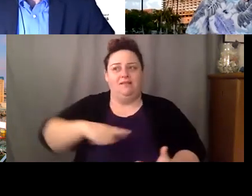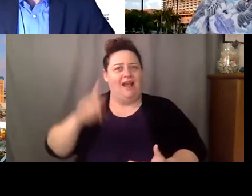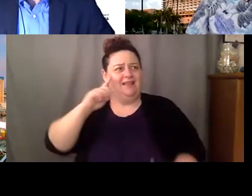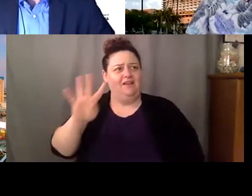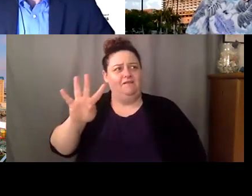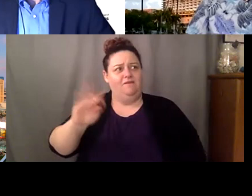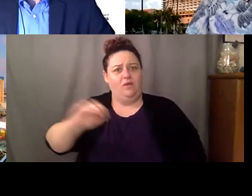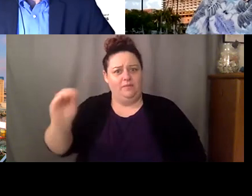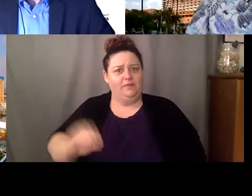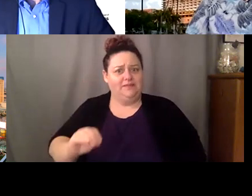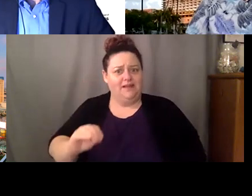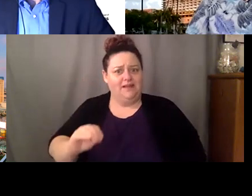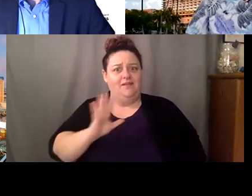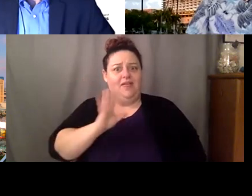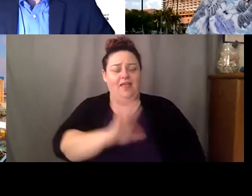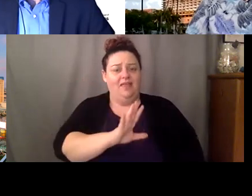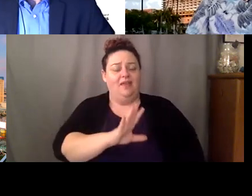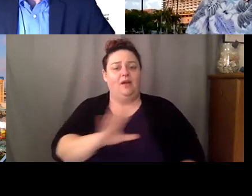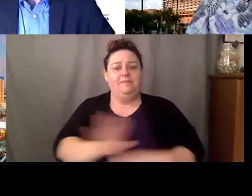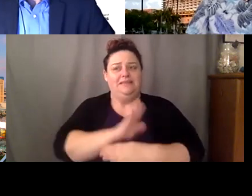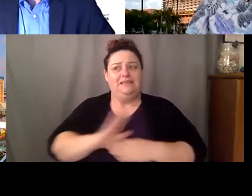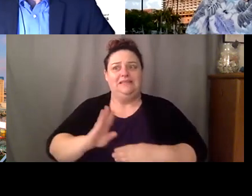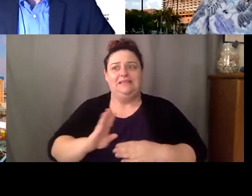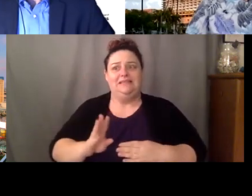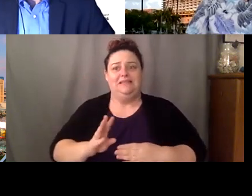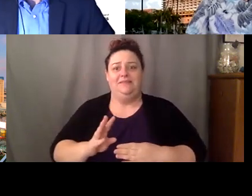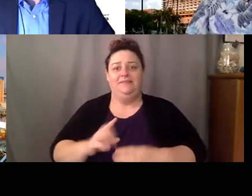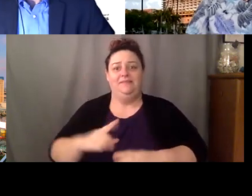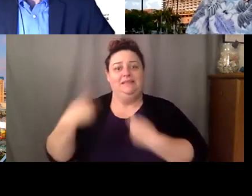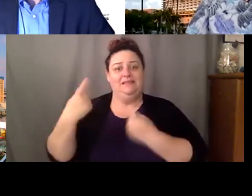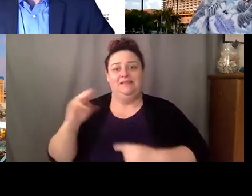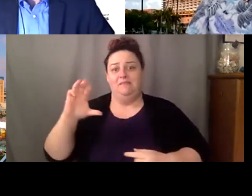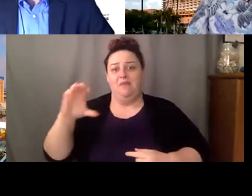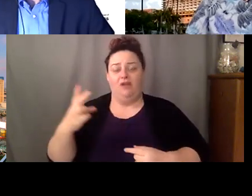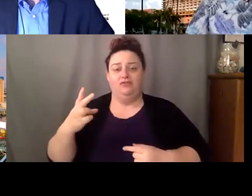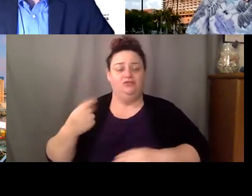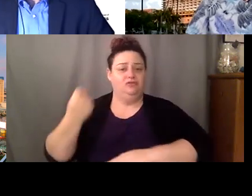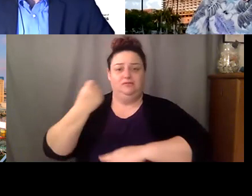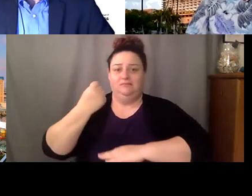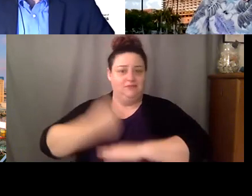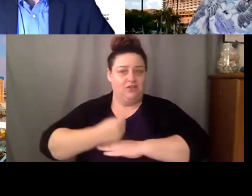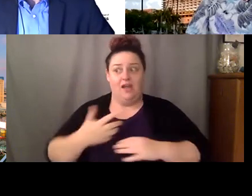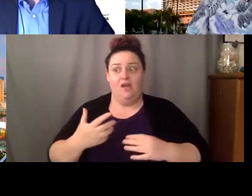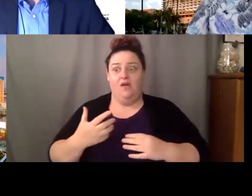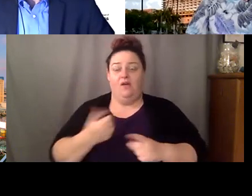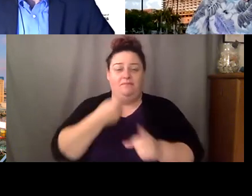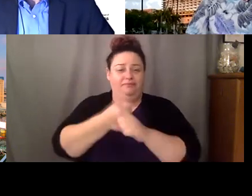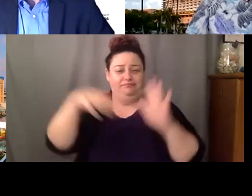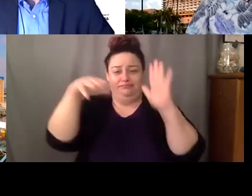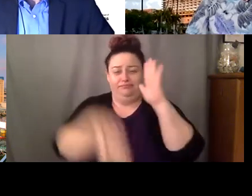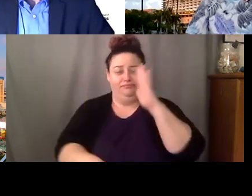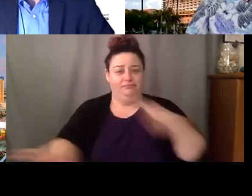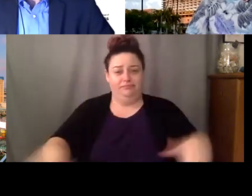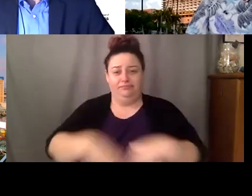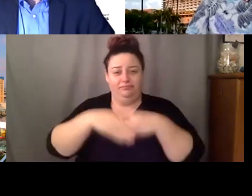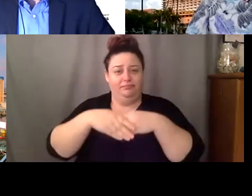of their business in the 2 weeks since we closed in March for the rest of 2020. So it took an instant hit as citywide